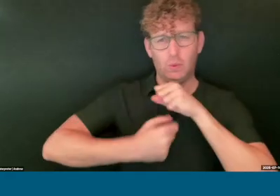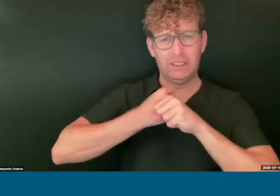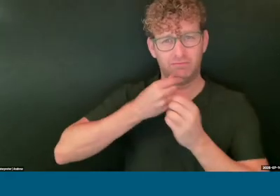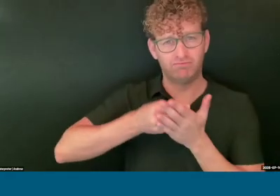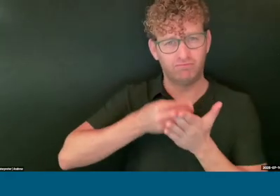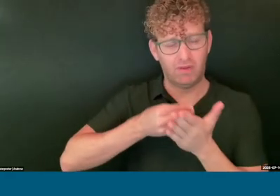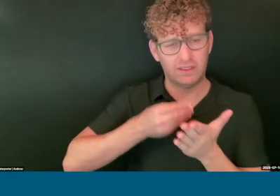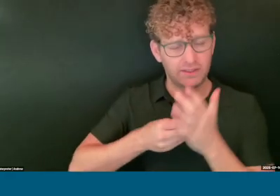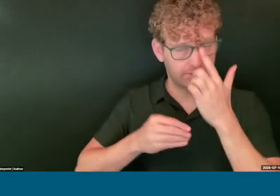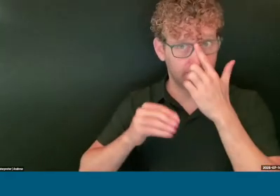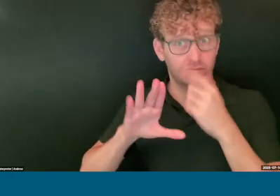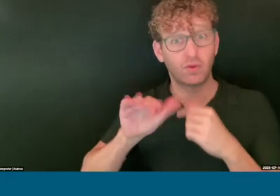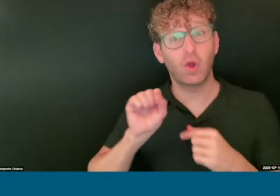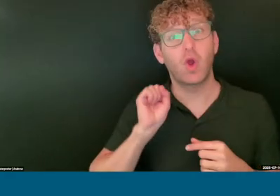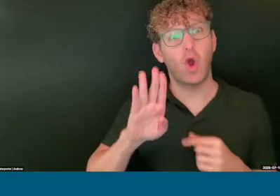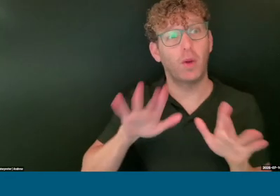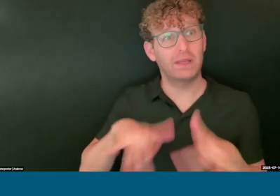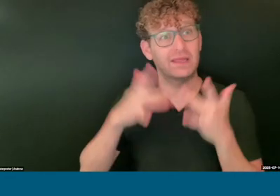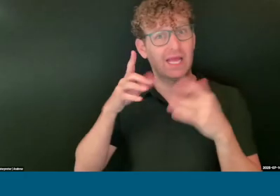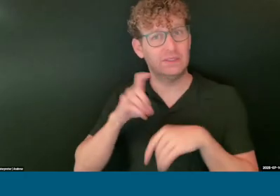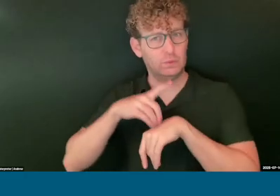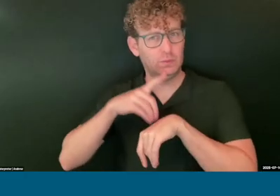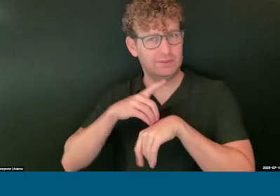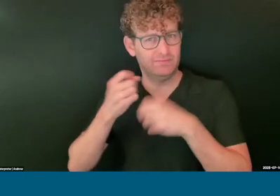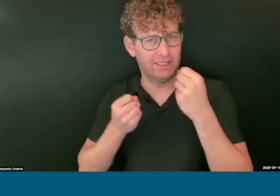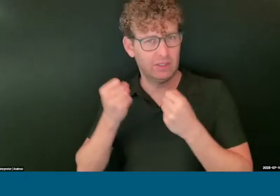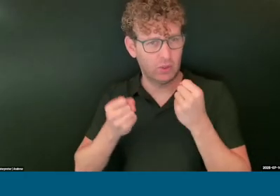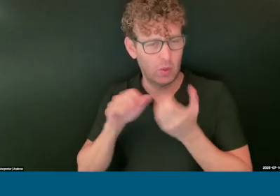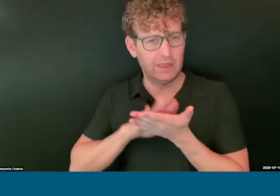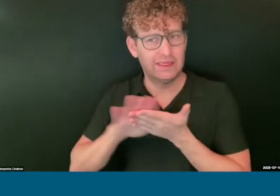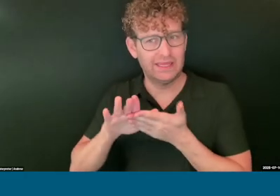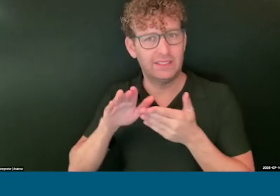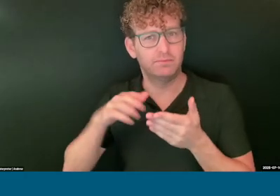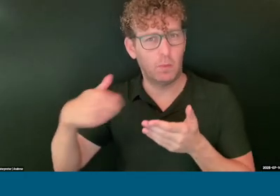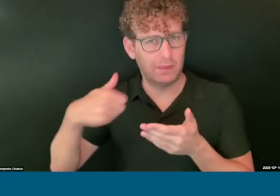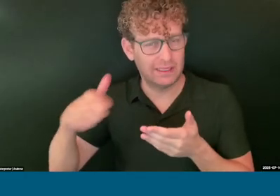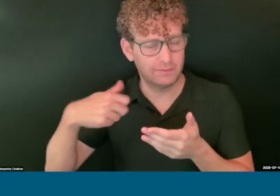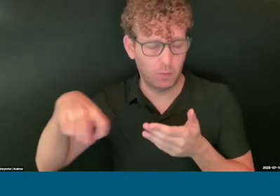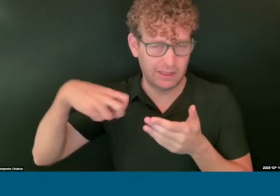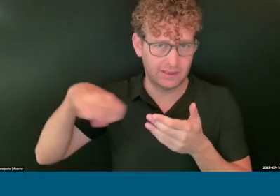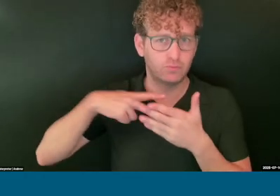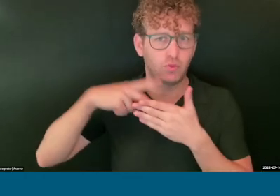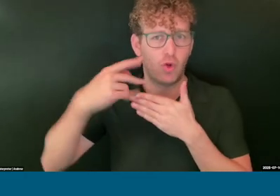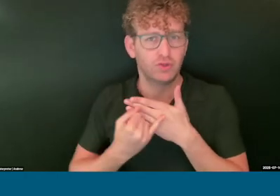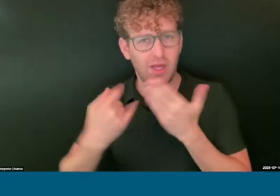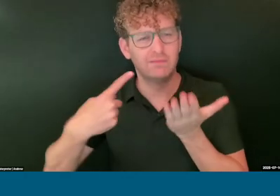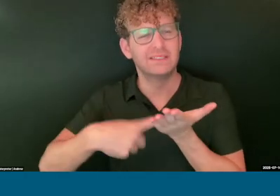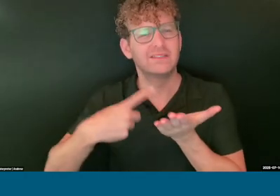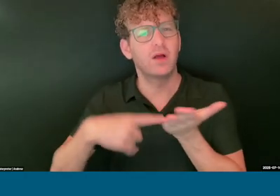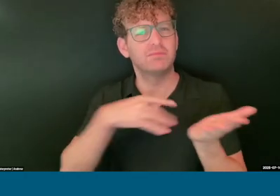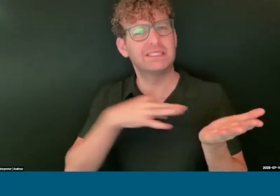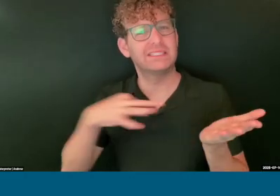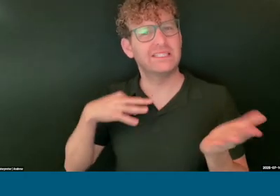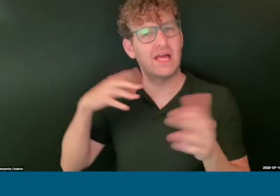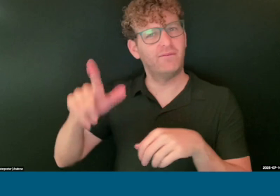A discussion of staff's longer-term vision for these projects. And lastly, serves as the